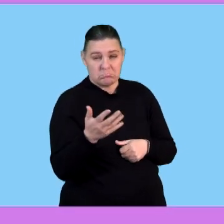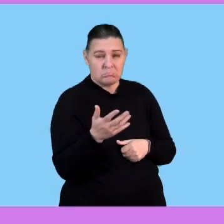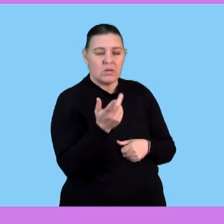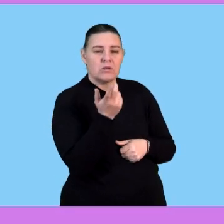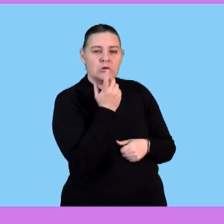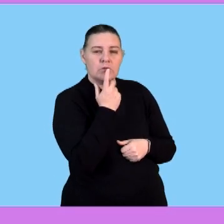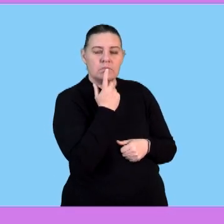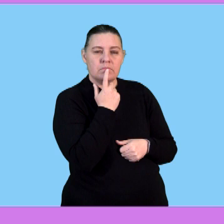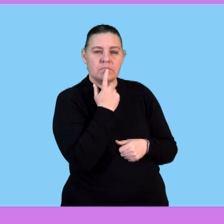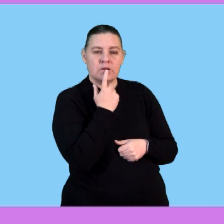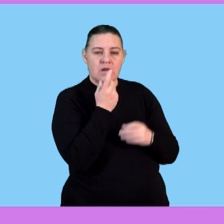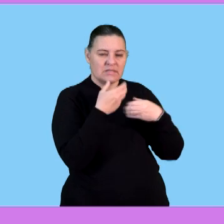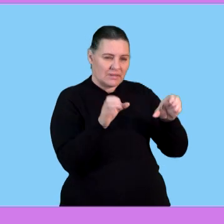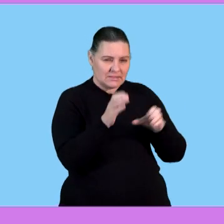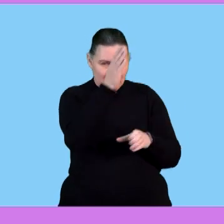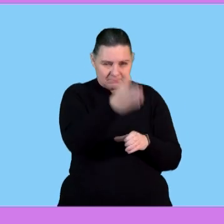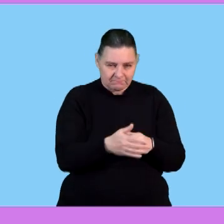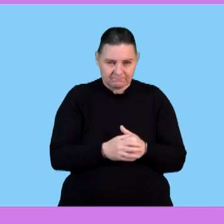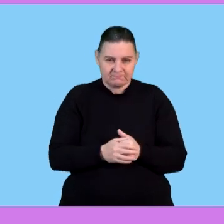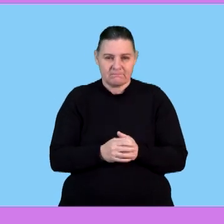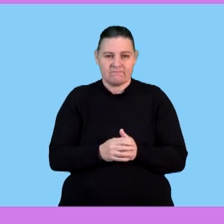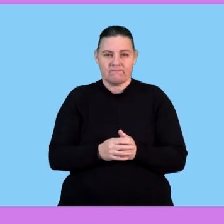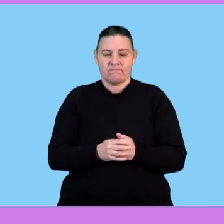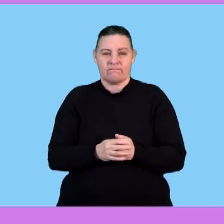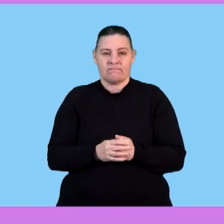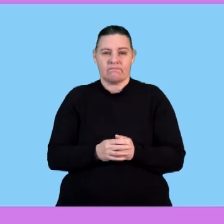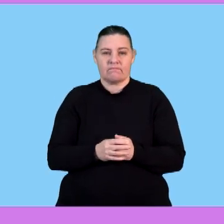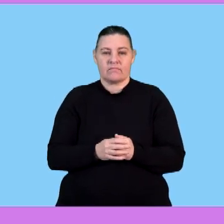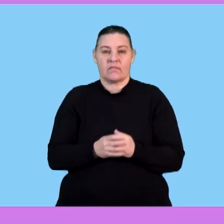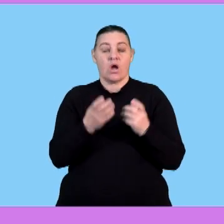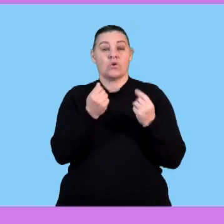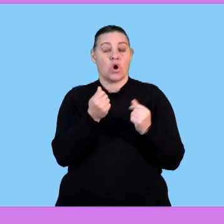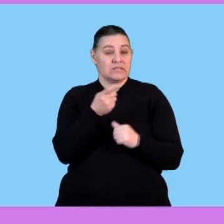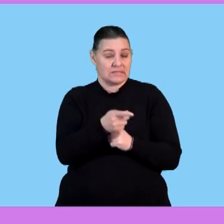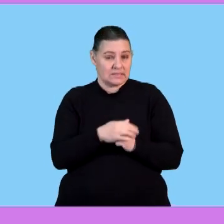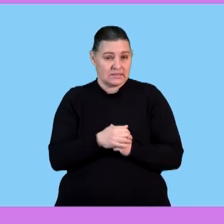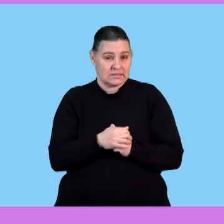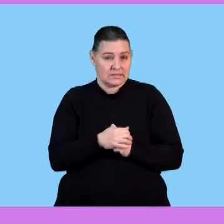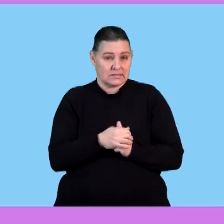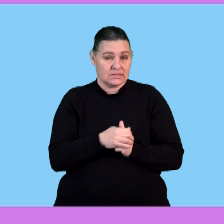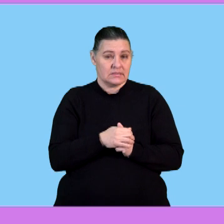we just split that up a little bit there. All right, so the cost is going to be